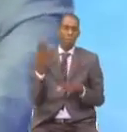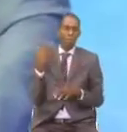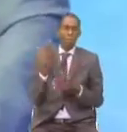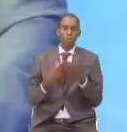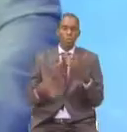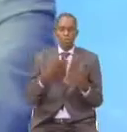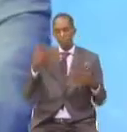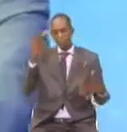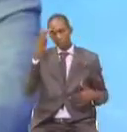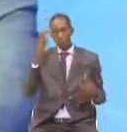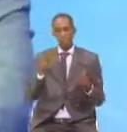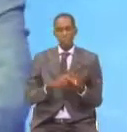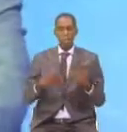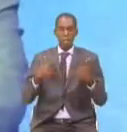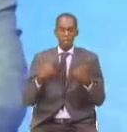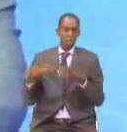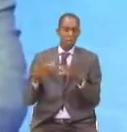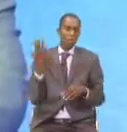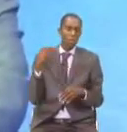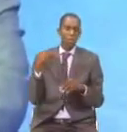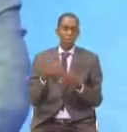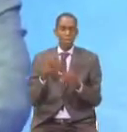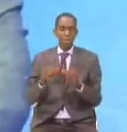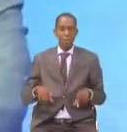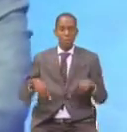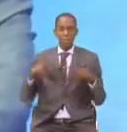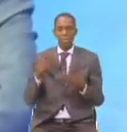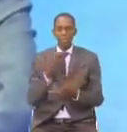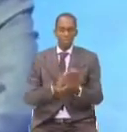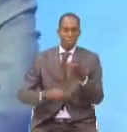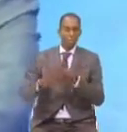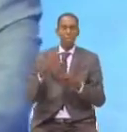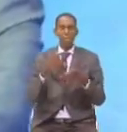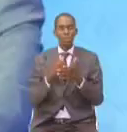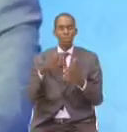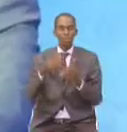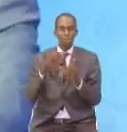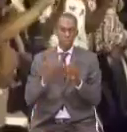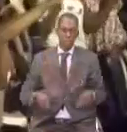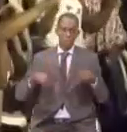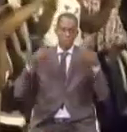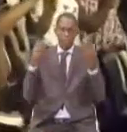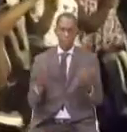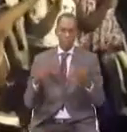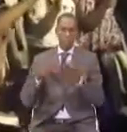has done in any life, reverse it now in every life in Jesus'